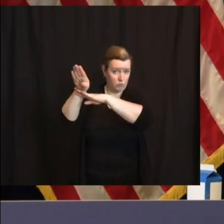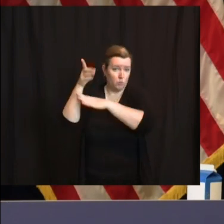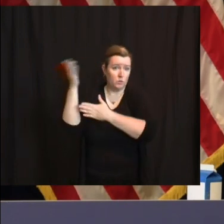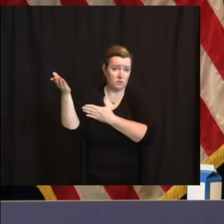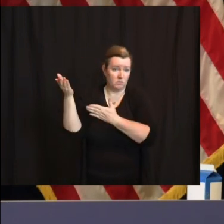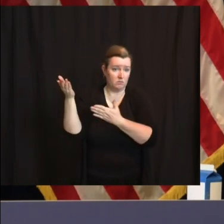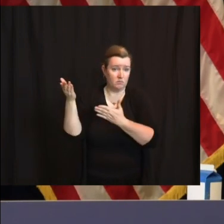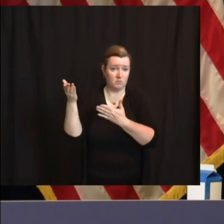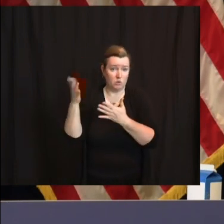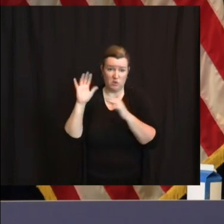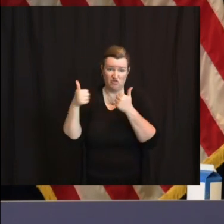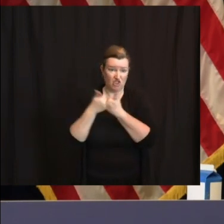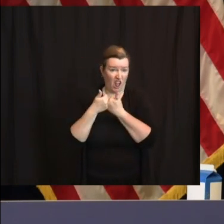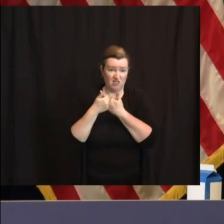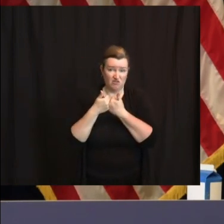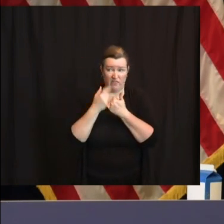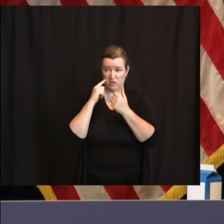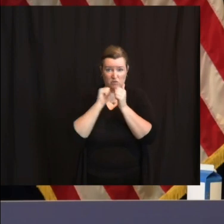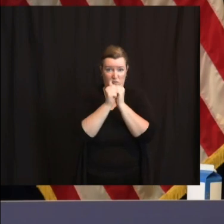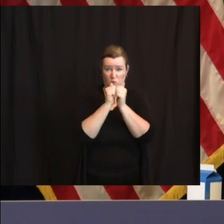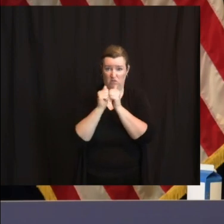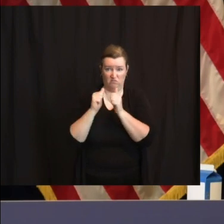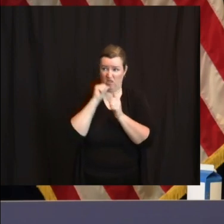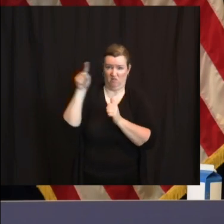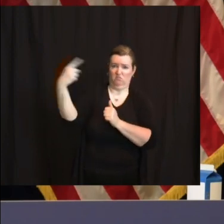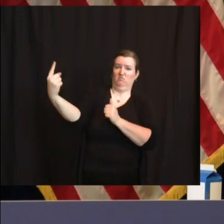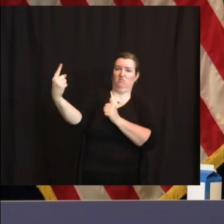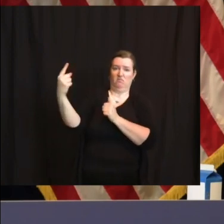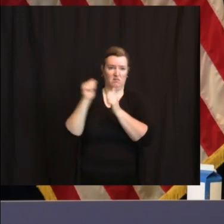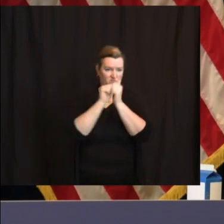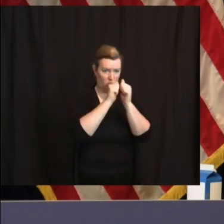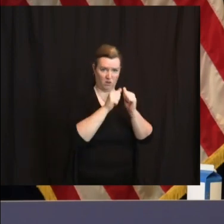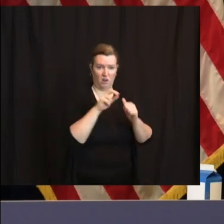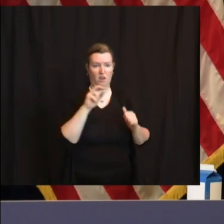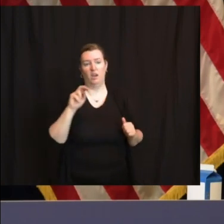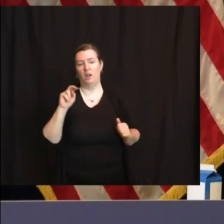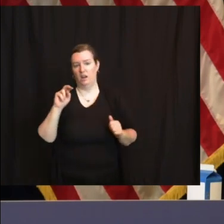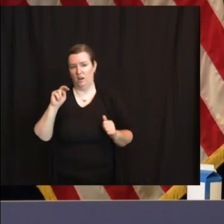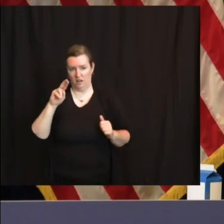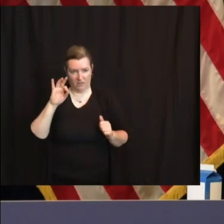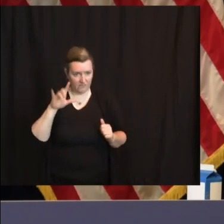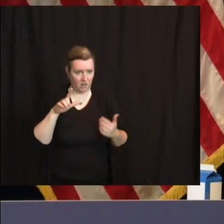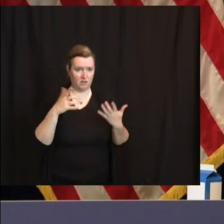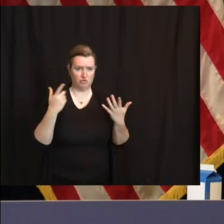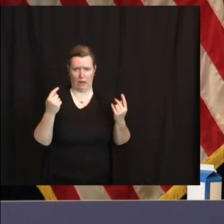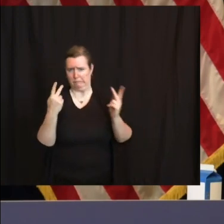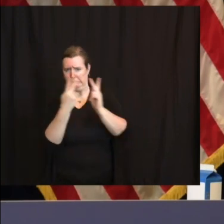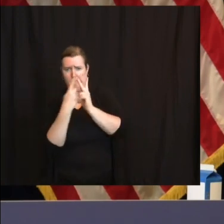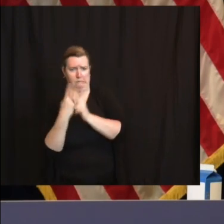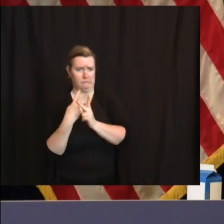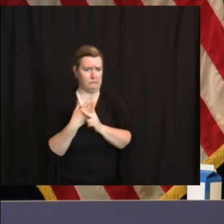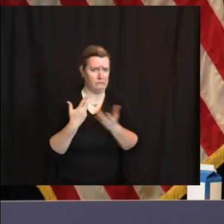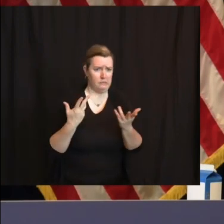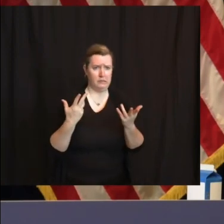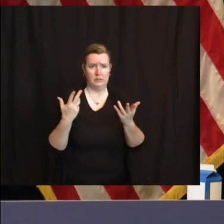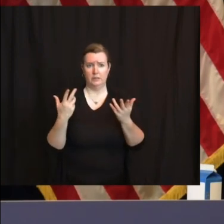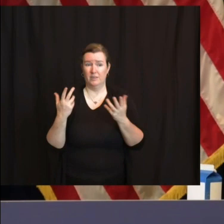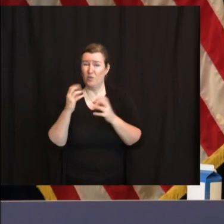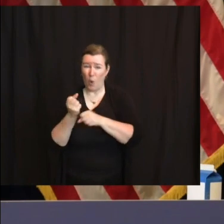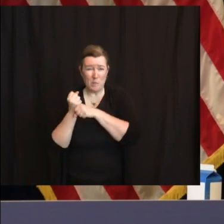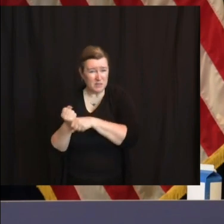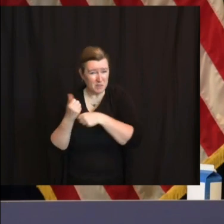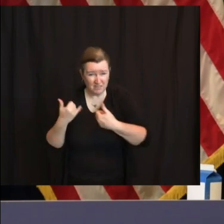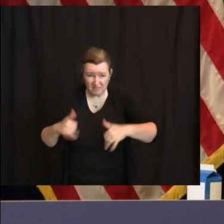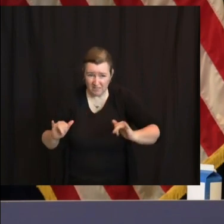want to remind everybody that the NFL's still trying to figure it out. There's no Major League Baseball right now. There's no Major League Soccer. There's no